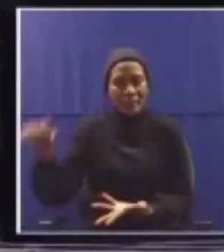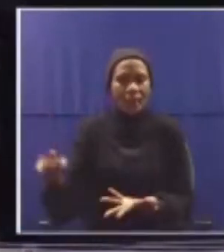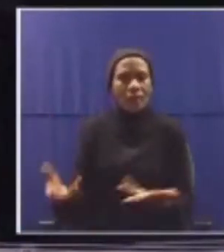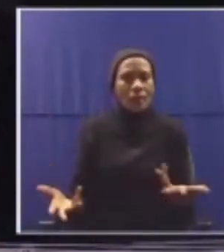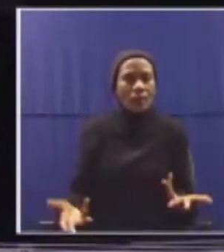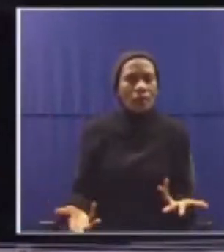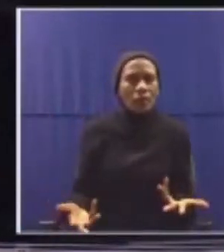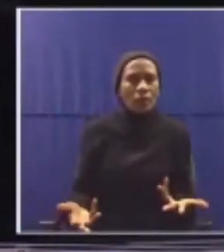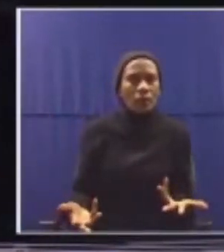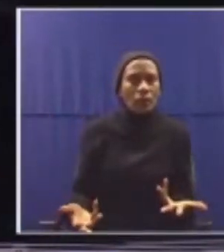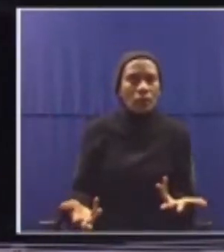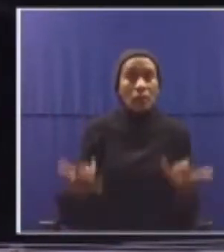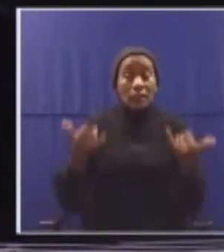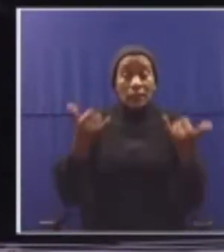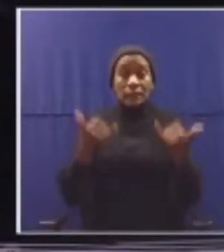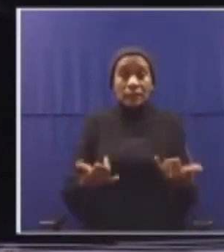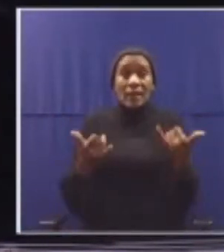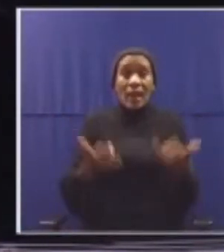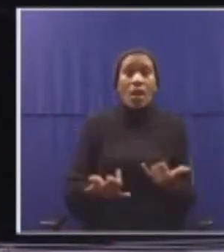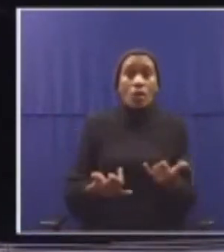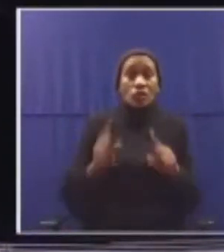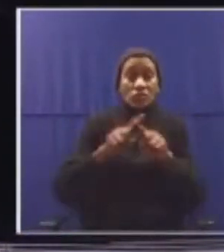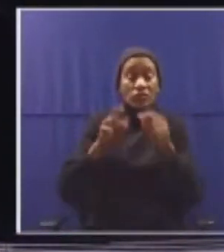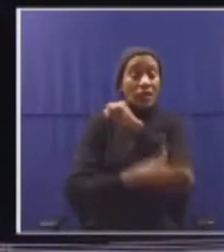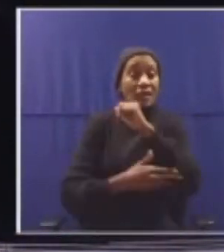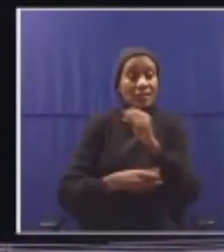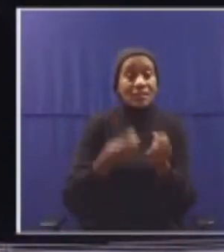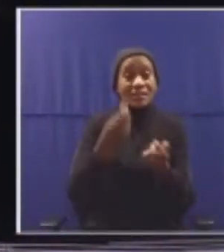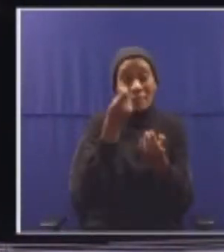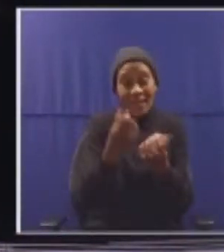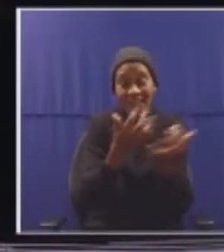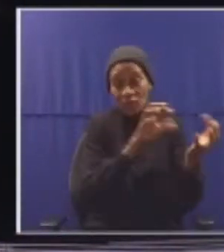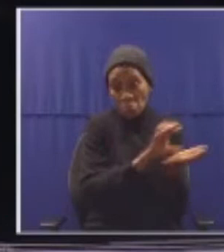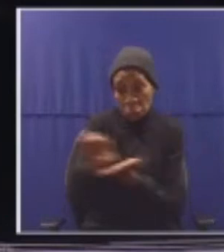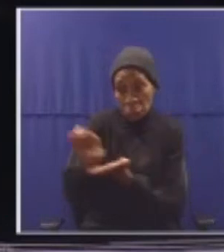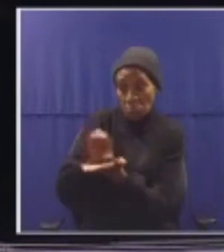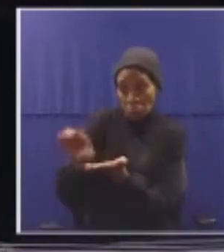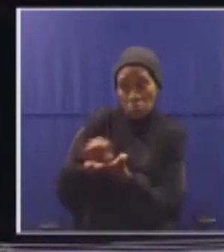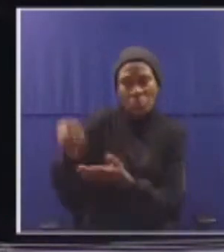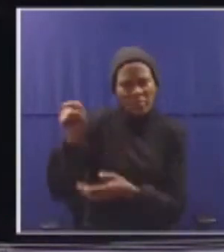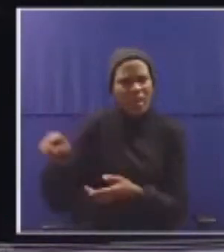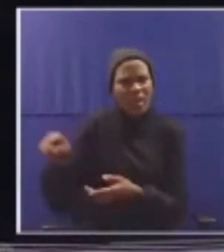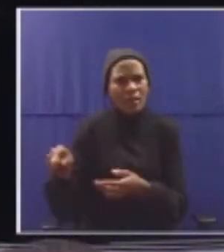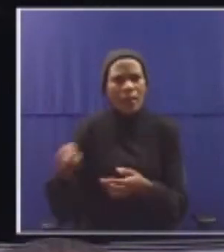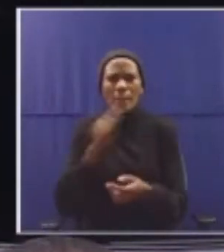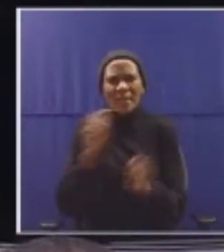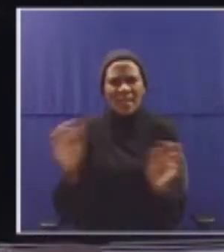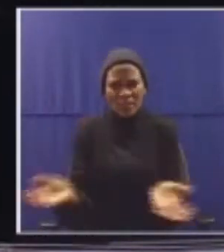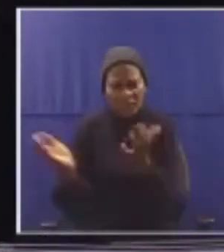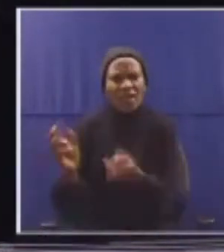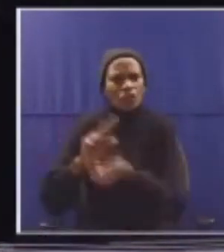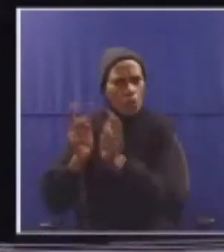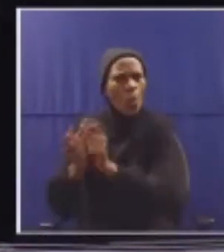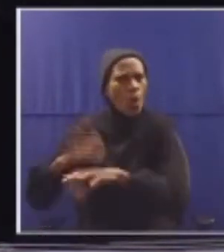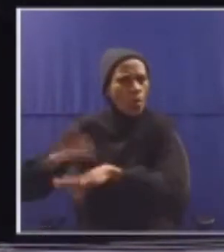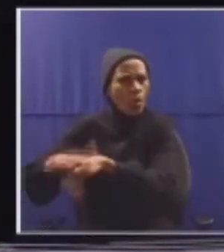USA, that are funding the warring factions and promoting this instability. In your